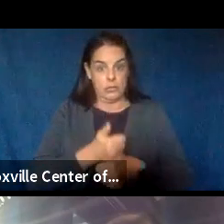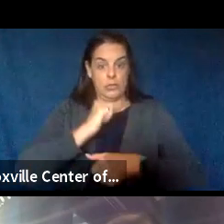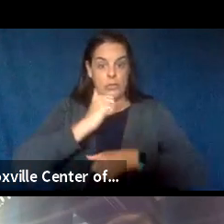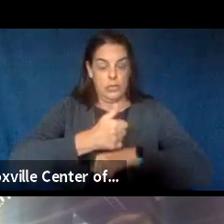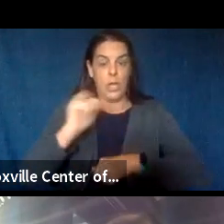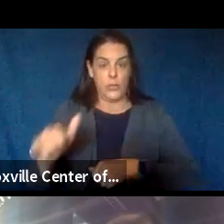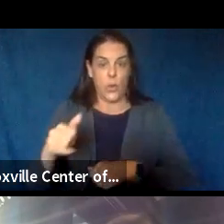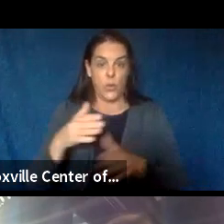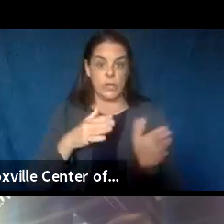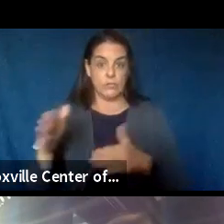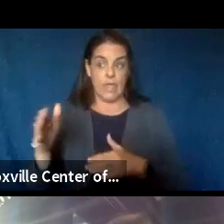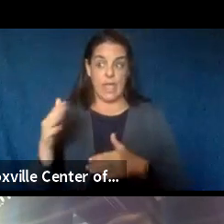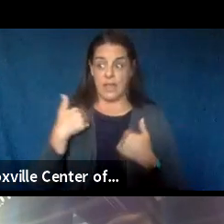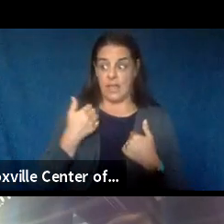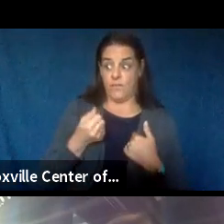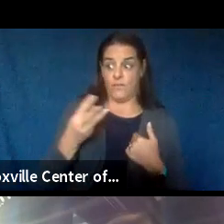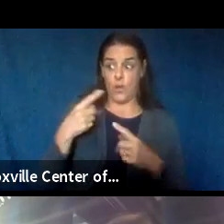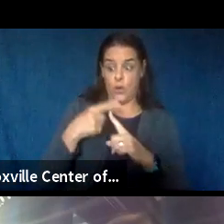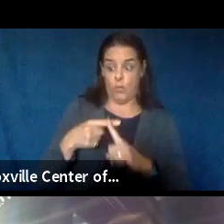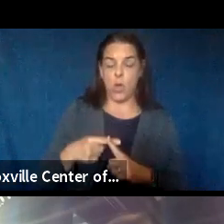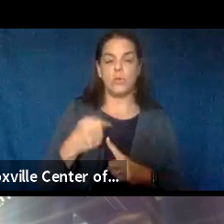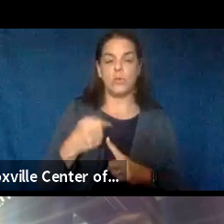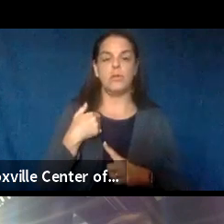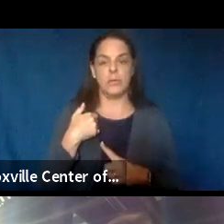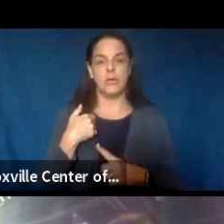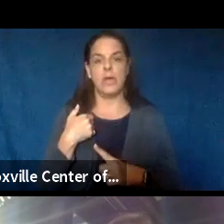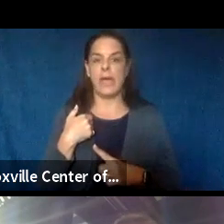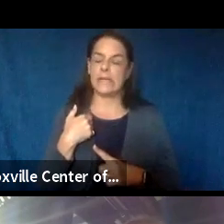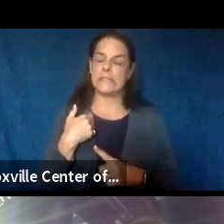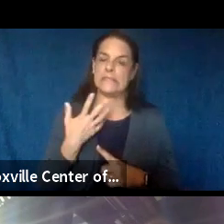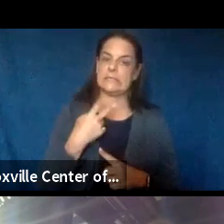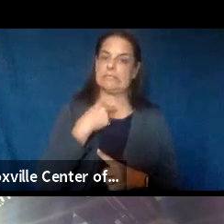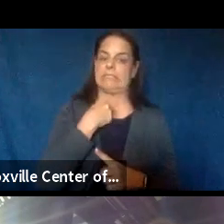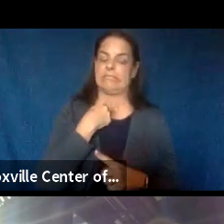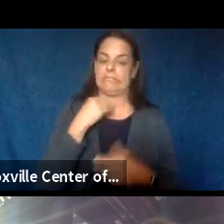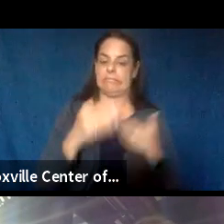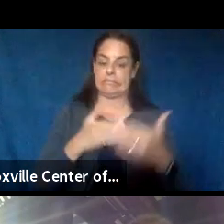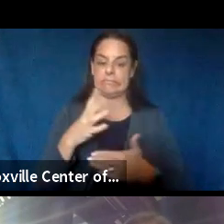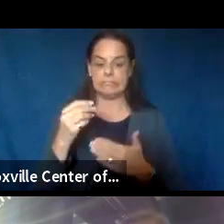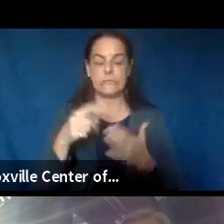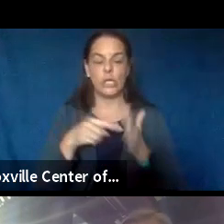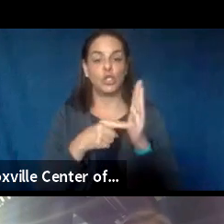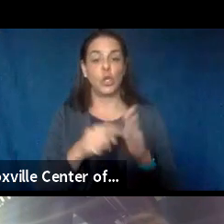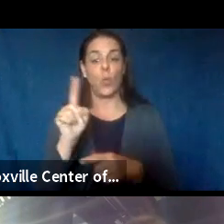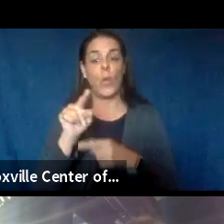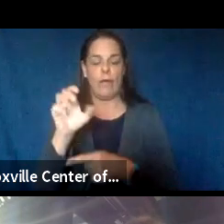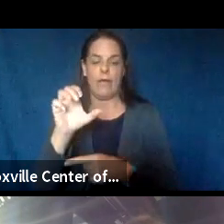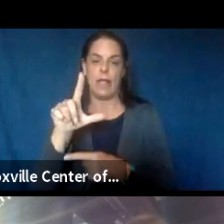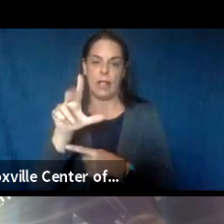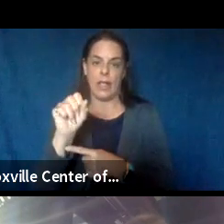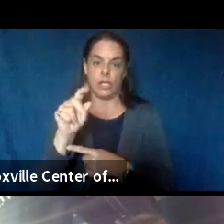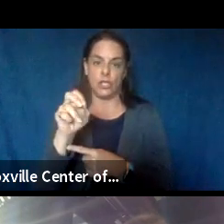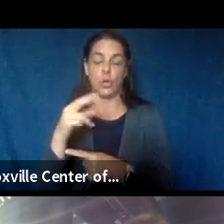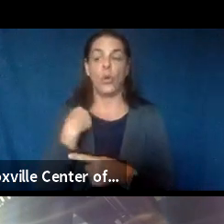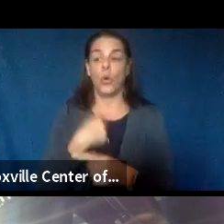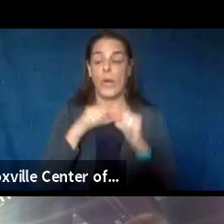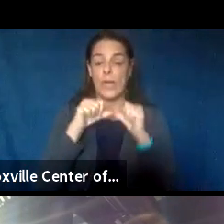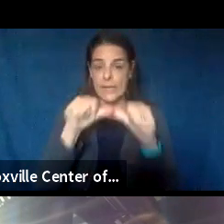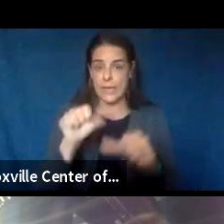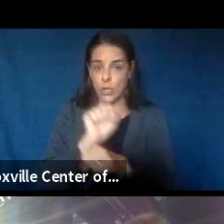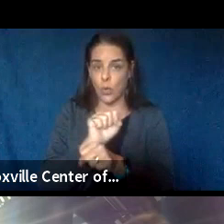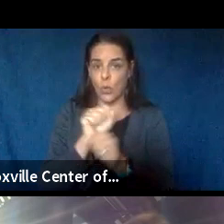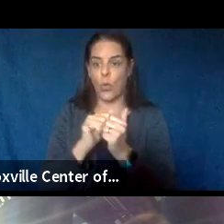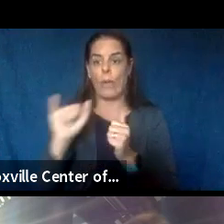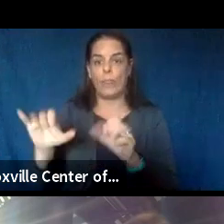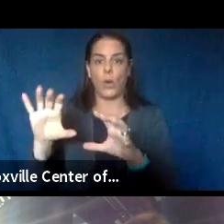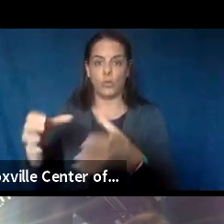few positive cases, we've had some bumps on the way, and it's represented in those clusters. We're continuing to work with the chapters